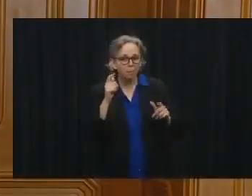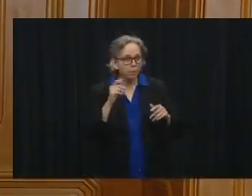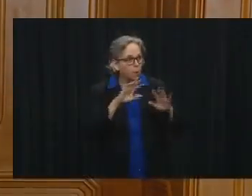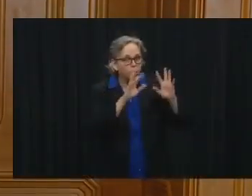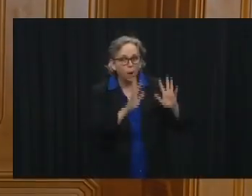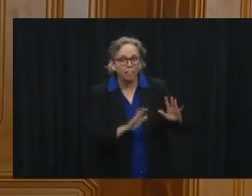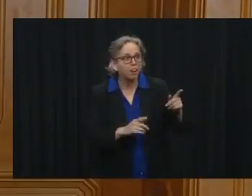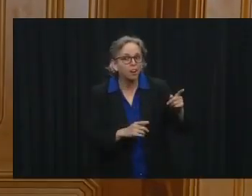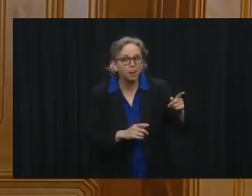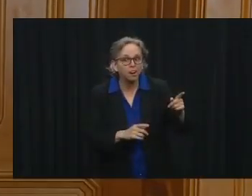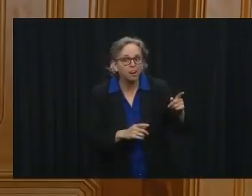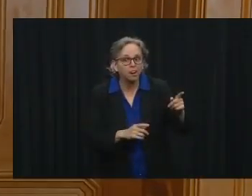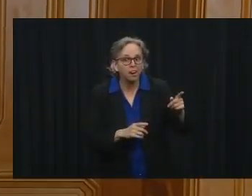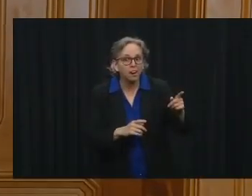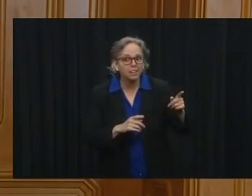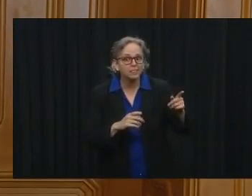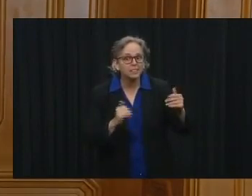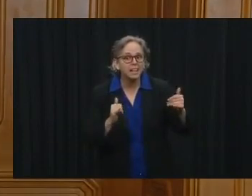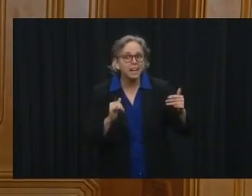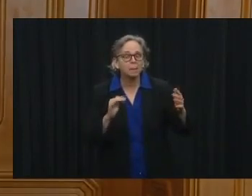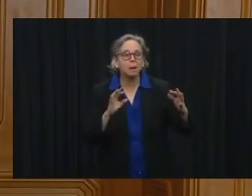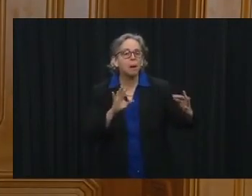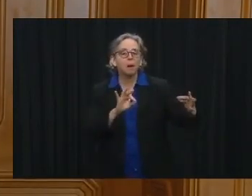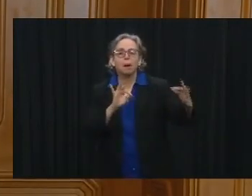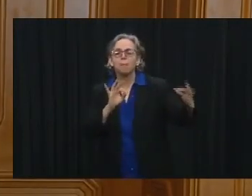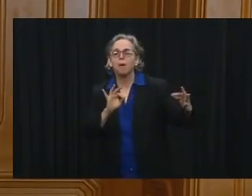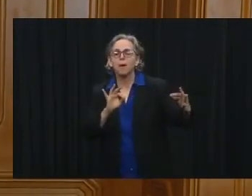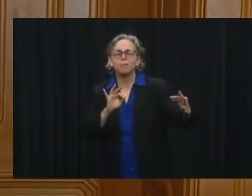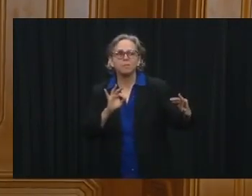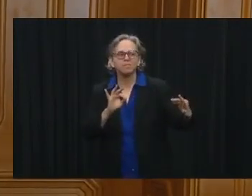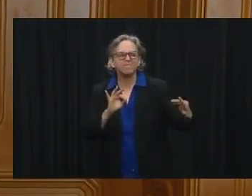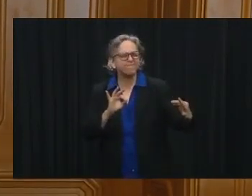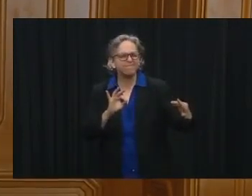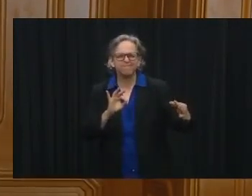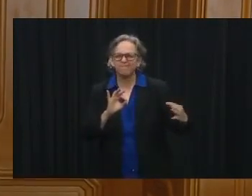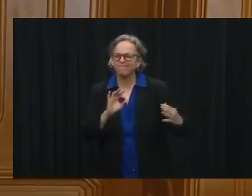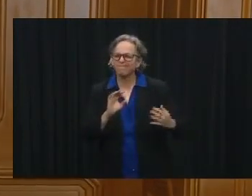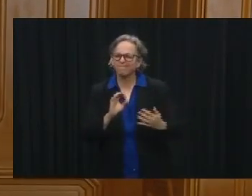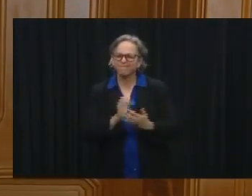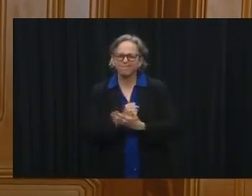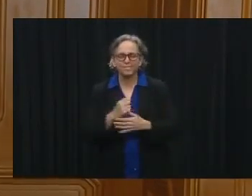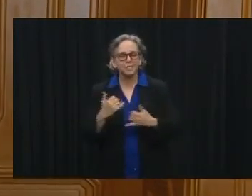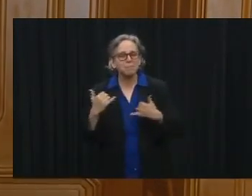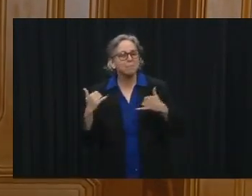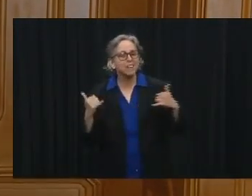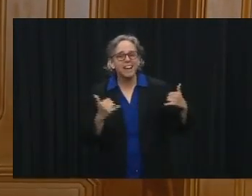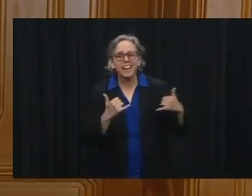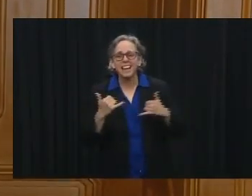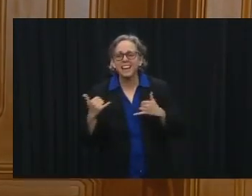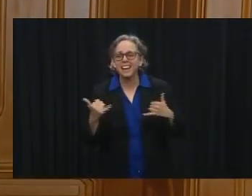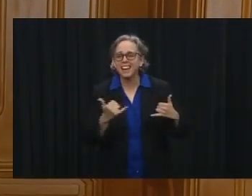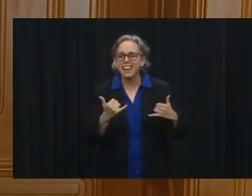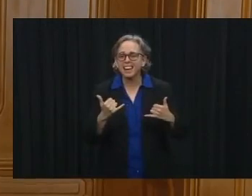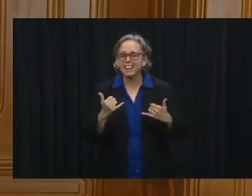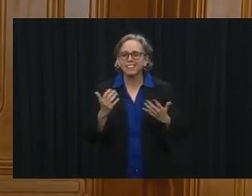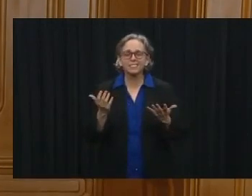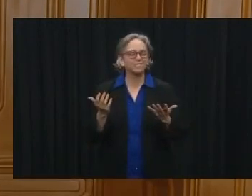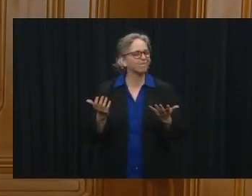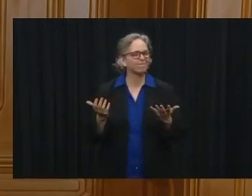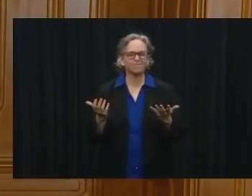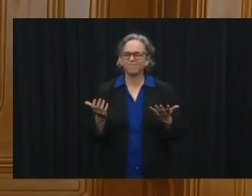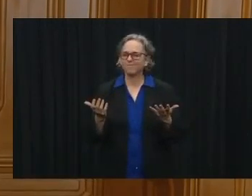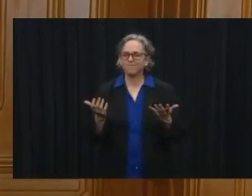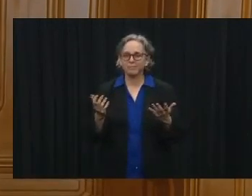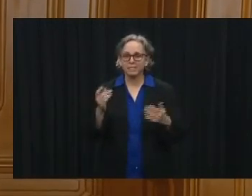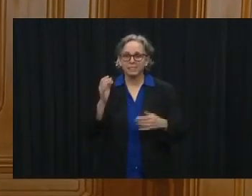great opening day. Reds were opening against the Cardinals. Indians were supposed to open against the